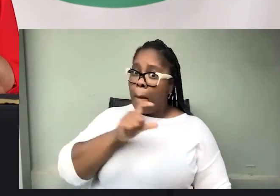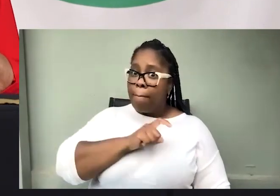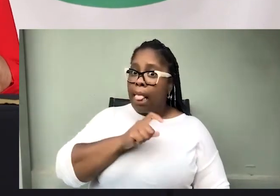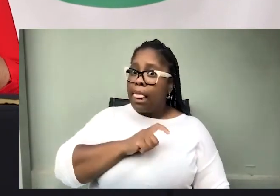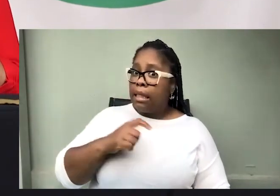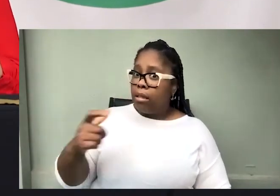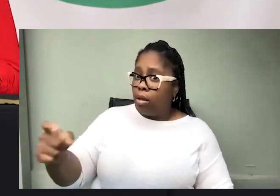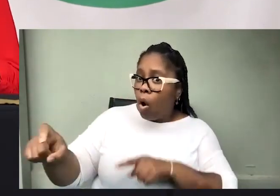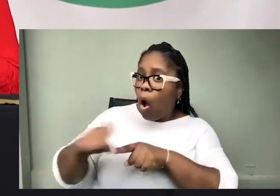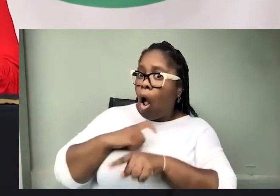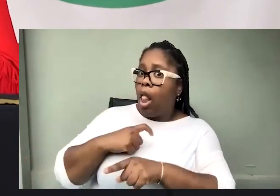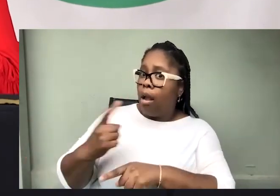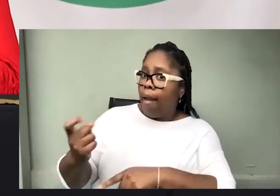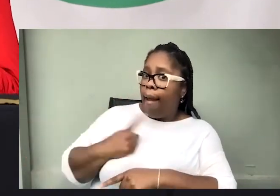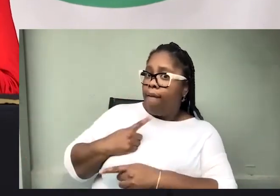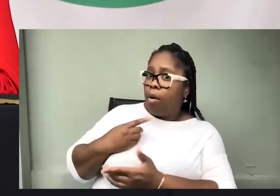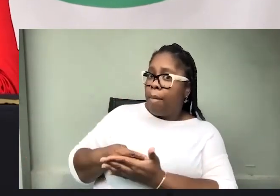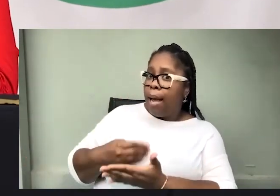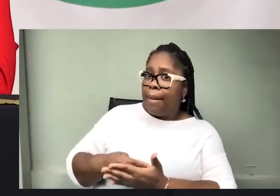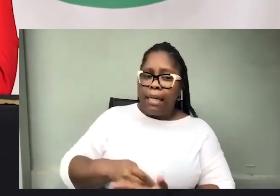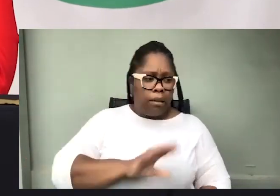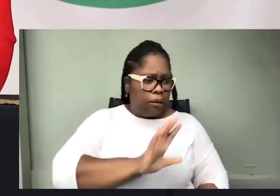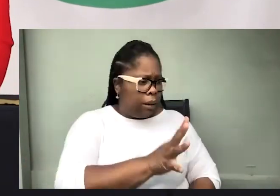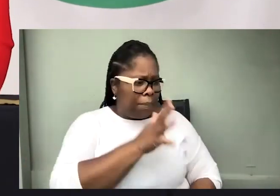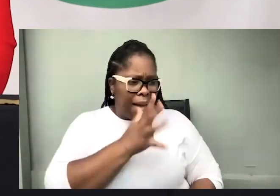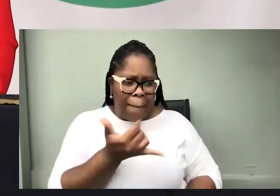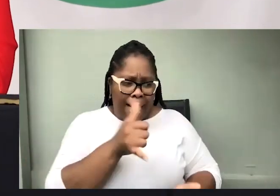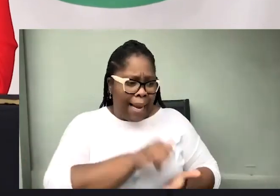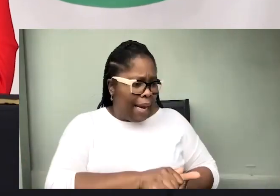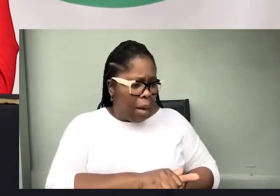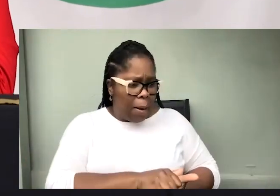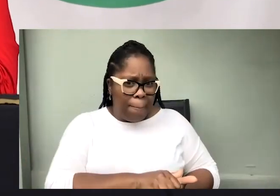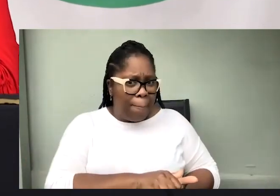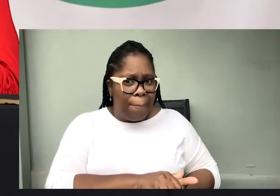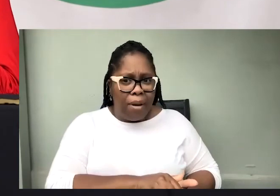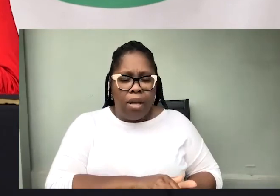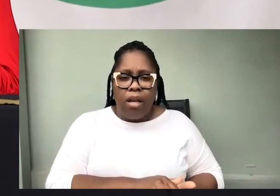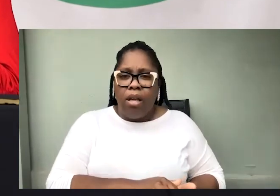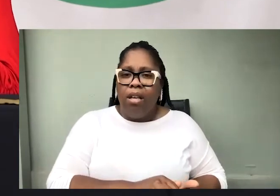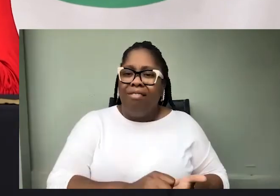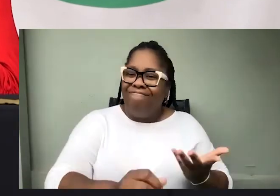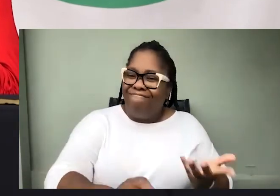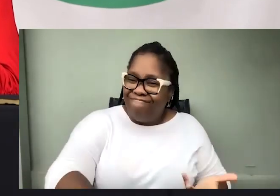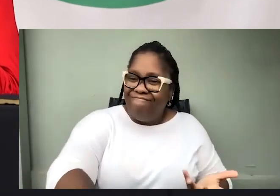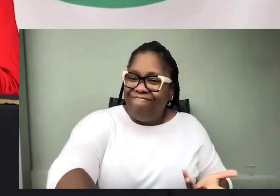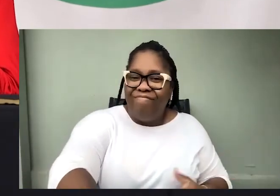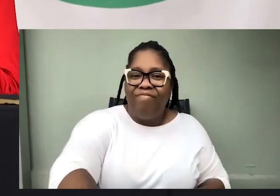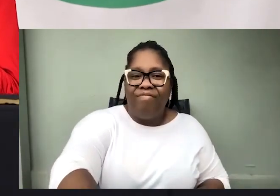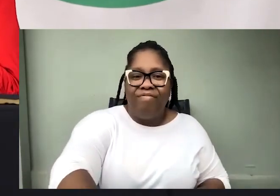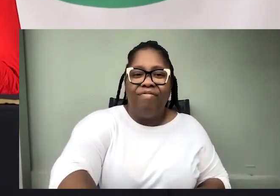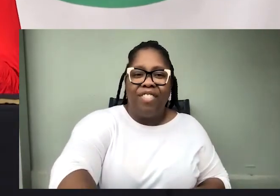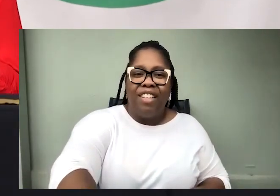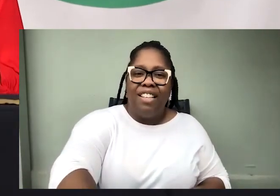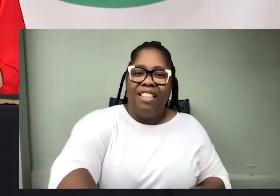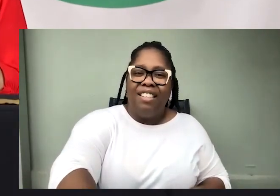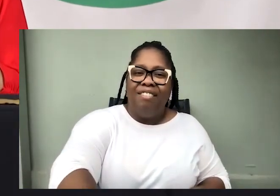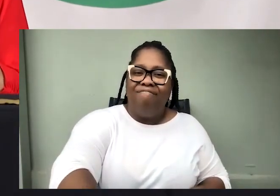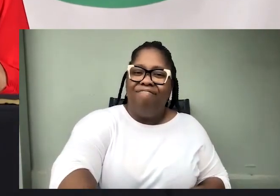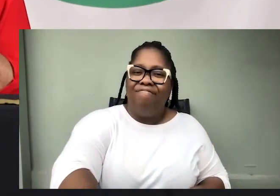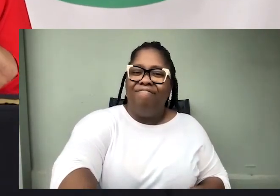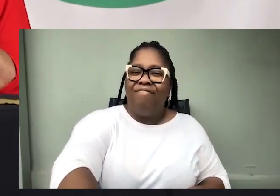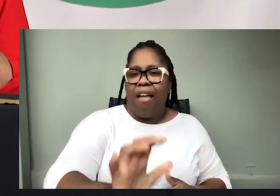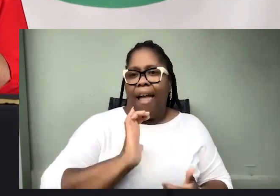keeps calling me for money. And I said, just hang up the phone. So there's a lot of things, again, going back to our own families, our